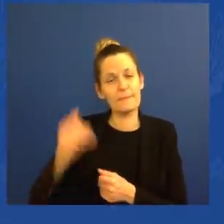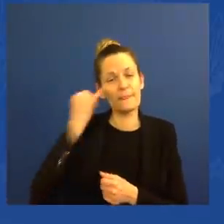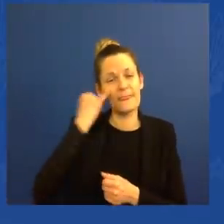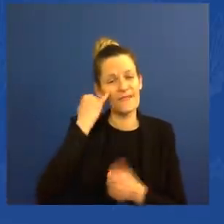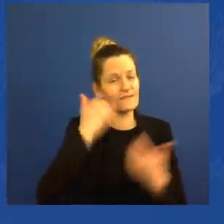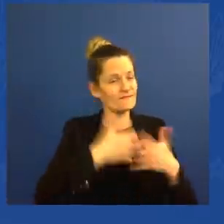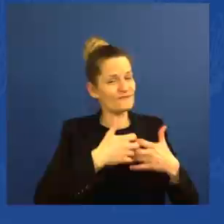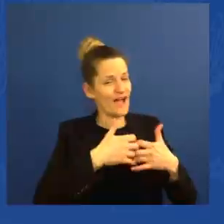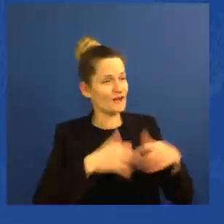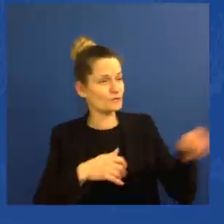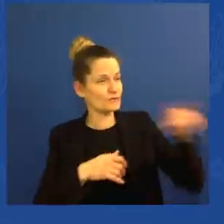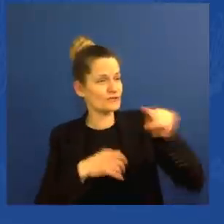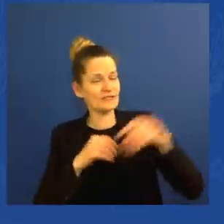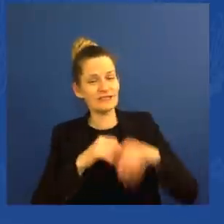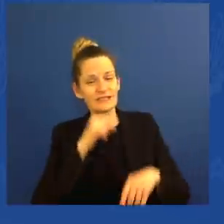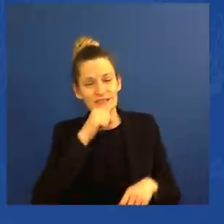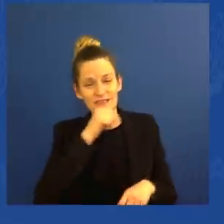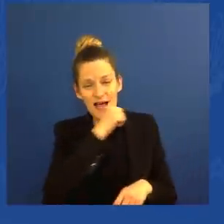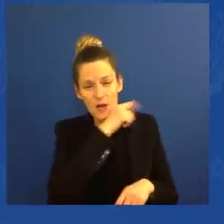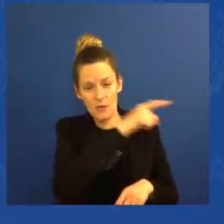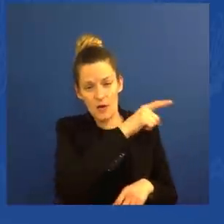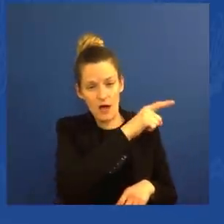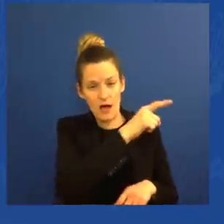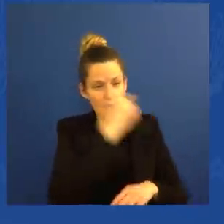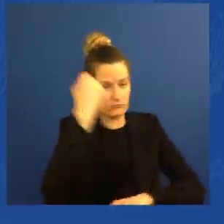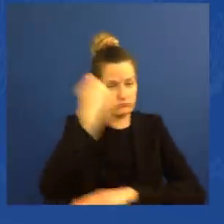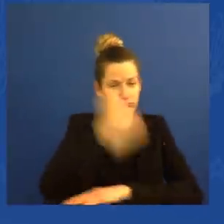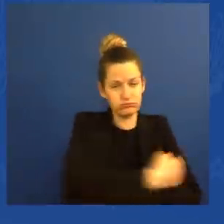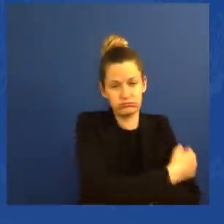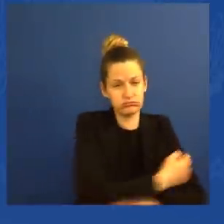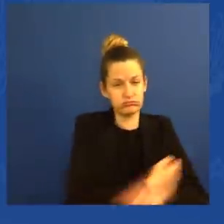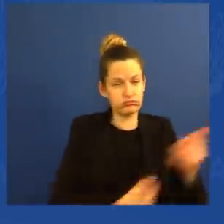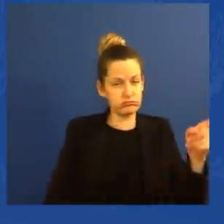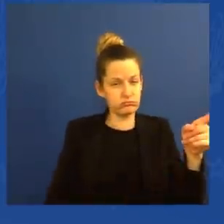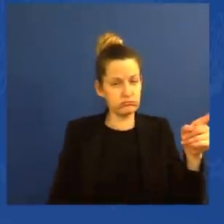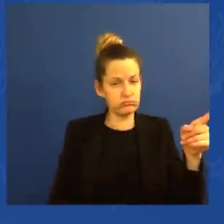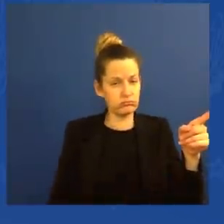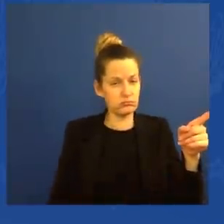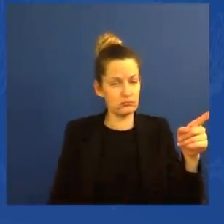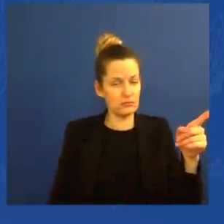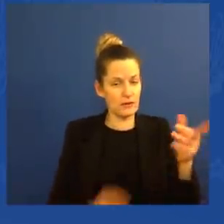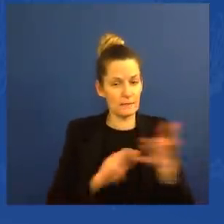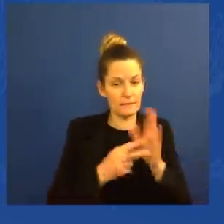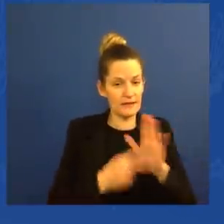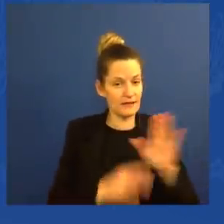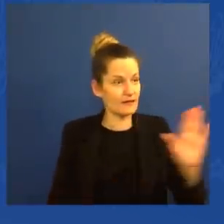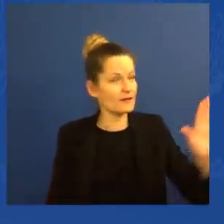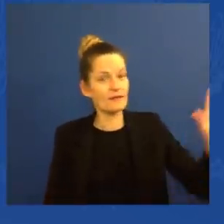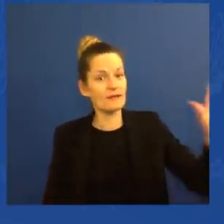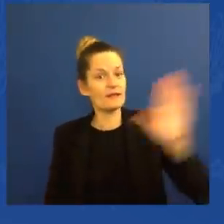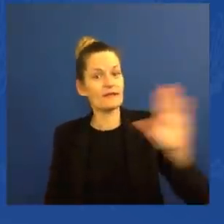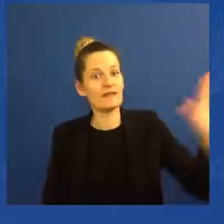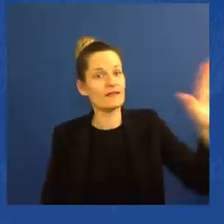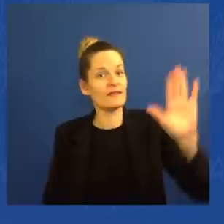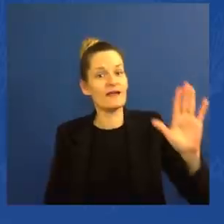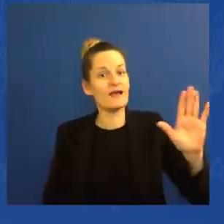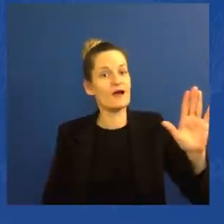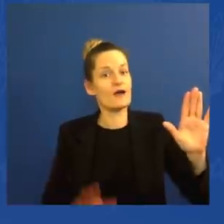auto manufacturing in Detroit, literally, not figuratively. So because of the pandemic, we had